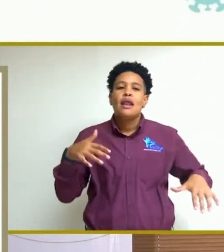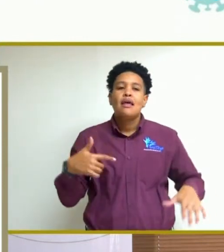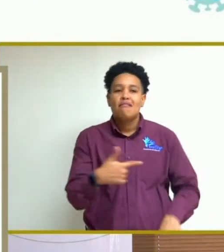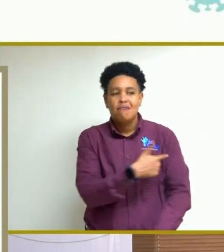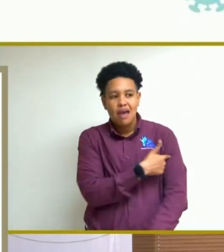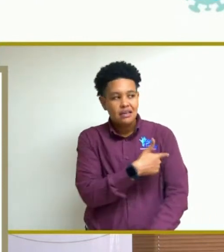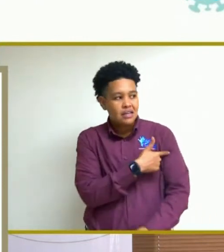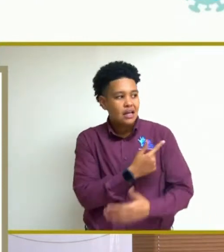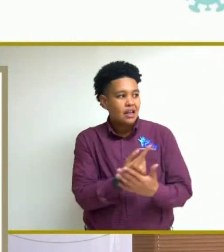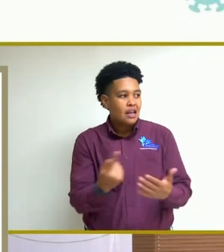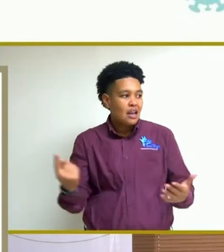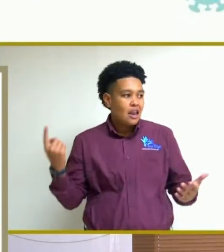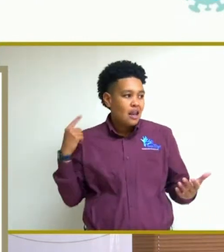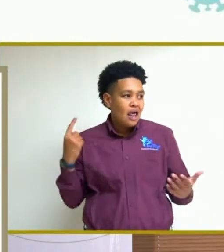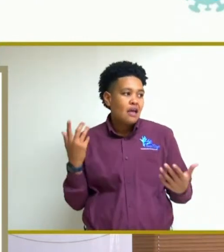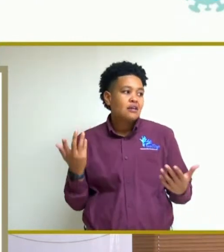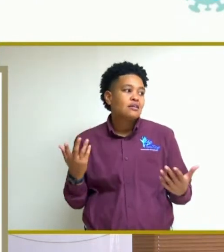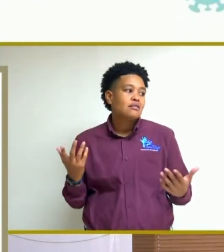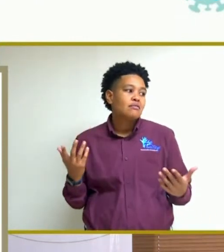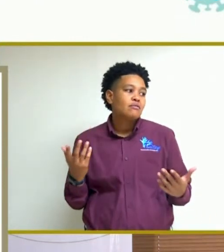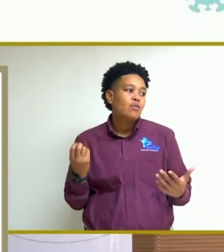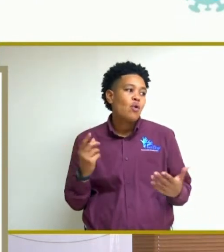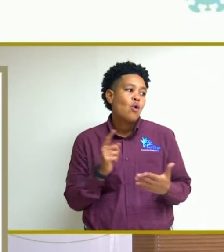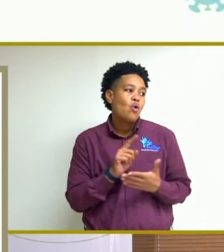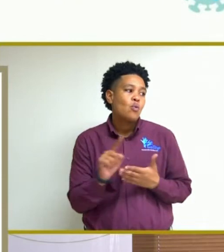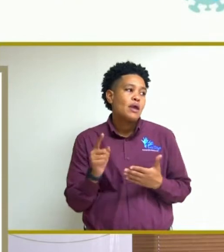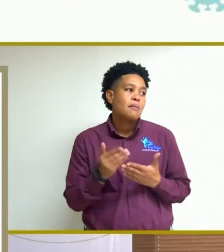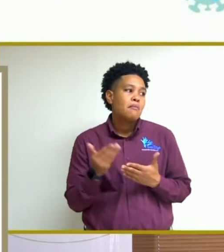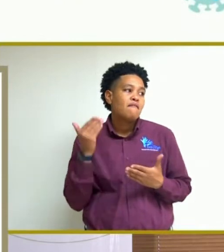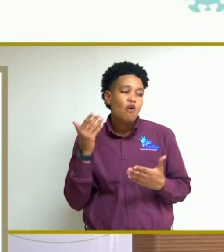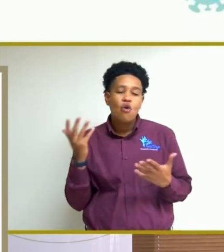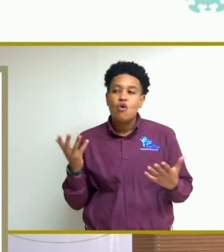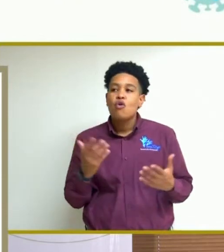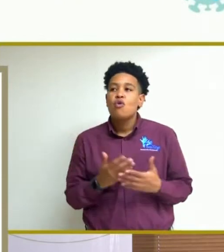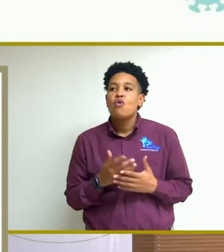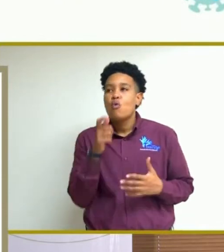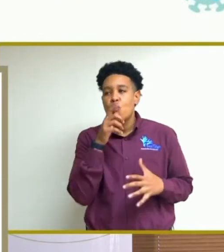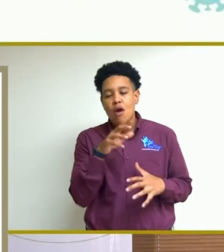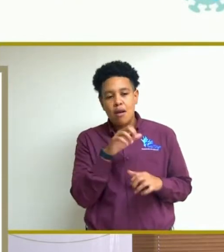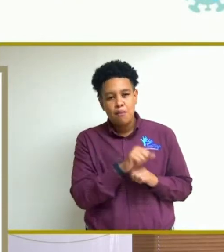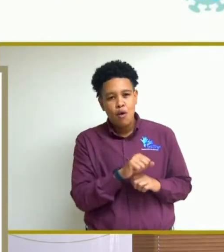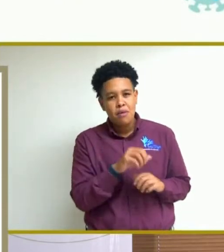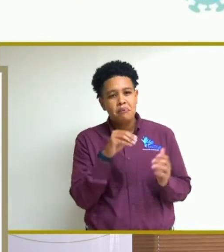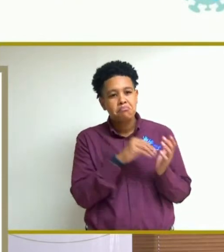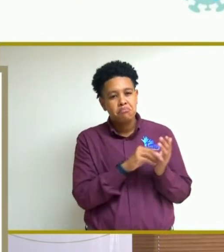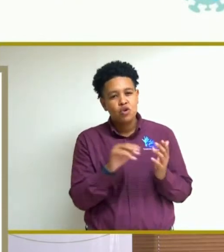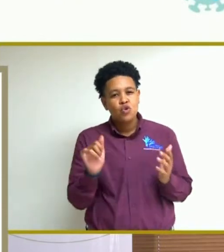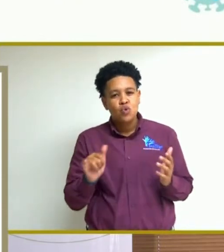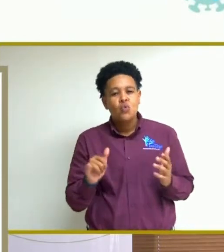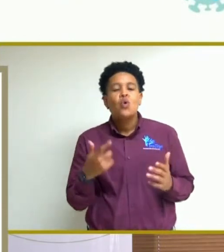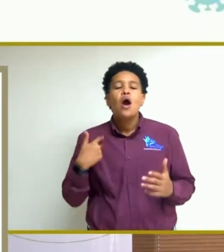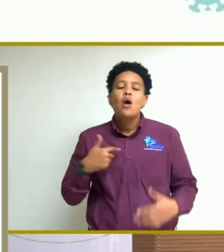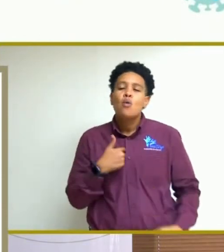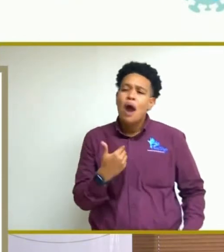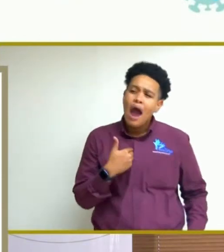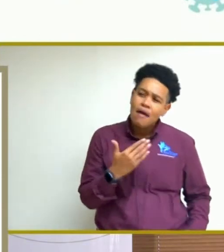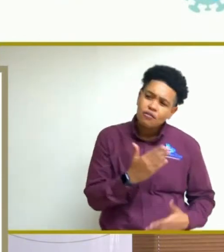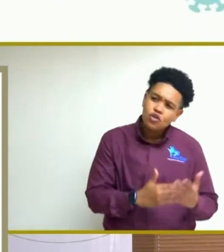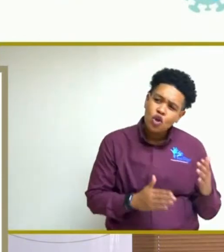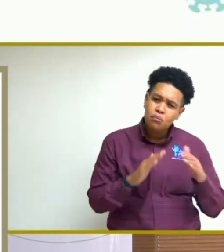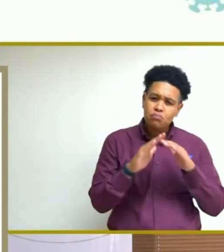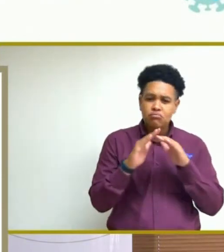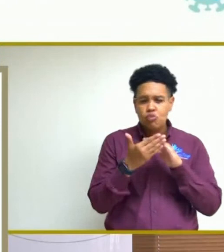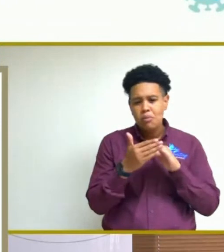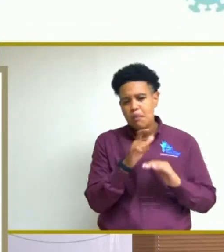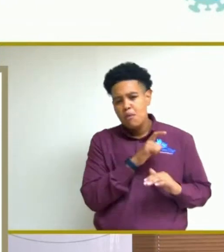vaccinate last week or the week before, who have made appointments. And we do have some Jamaica